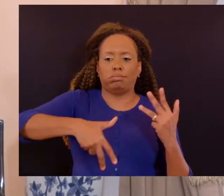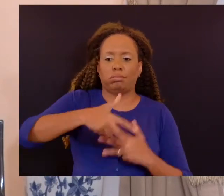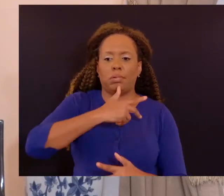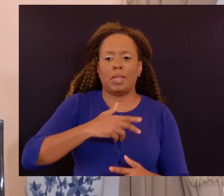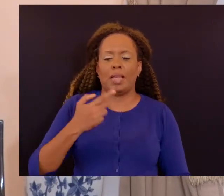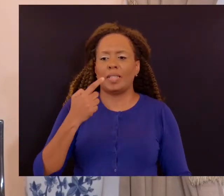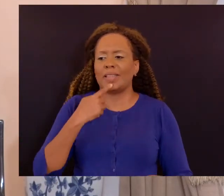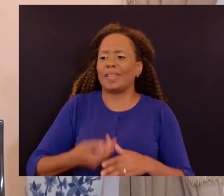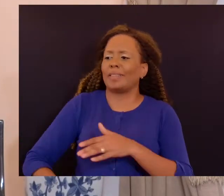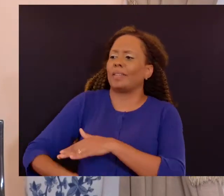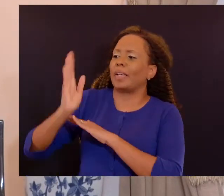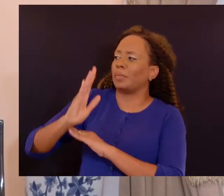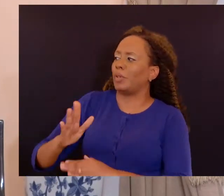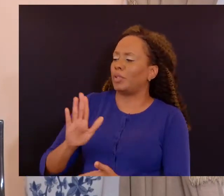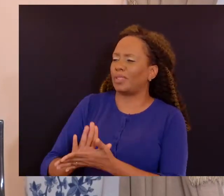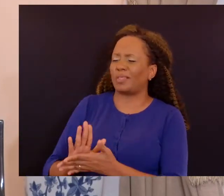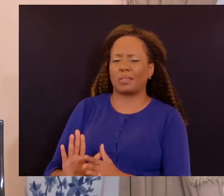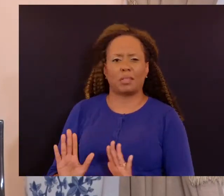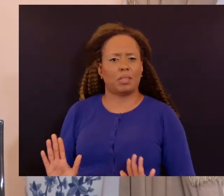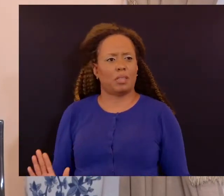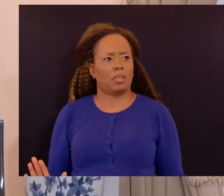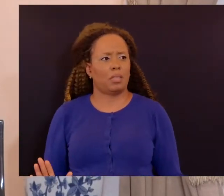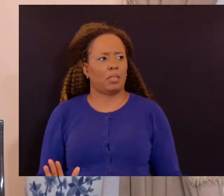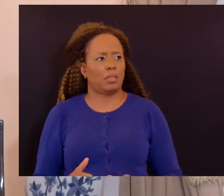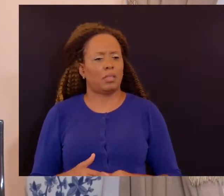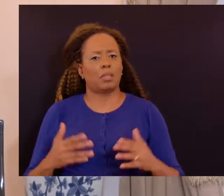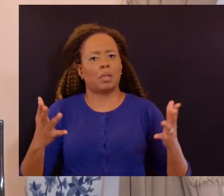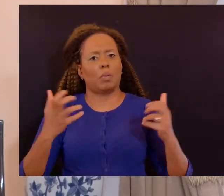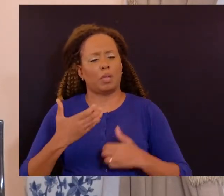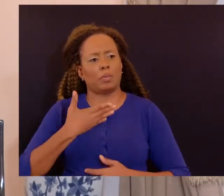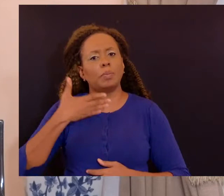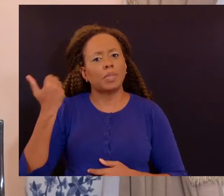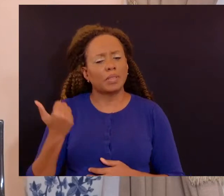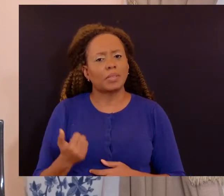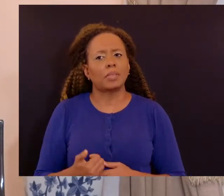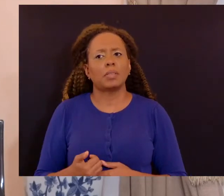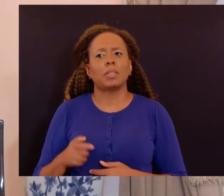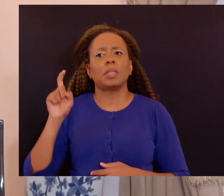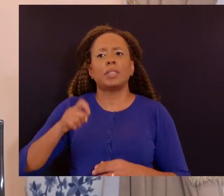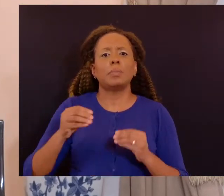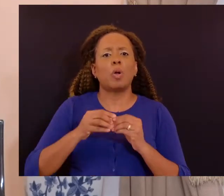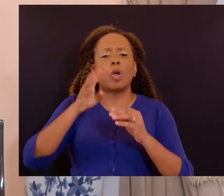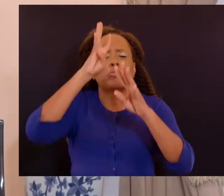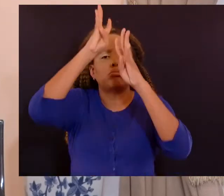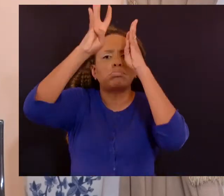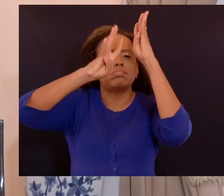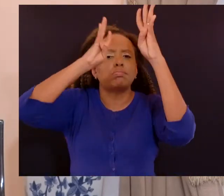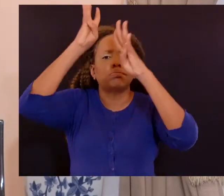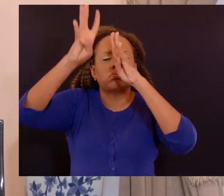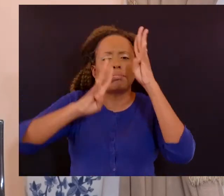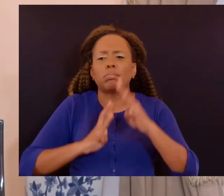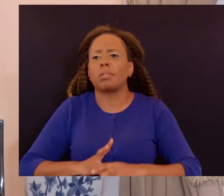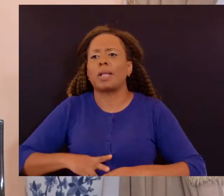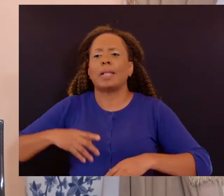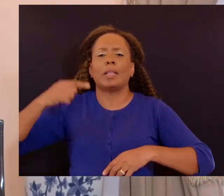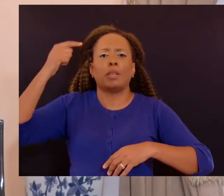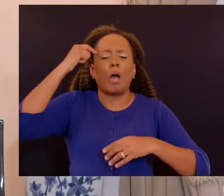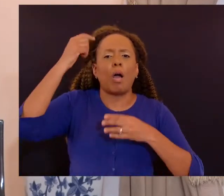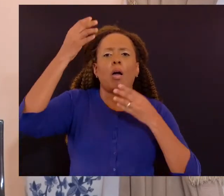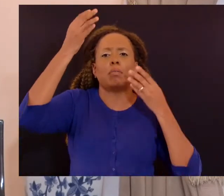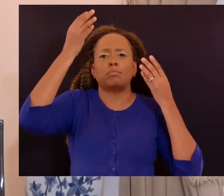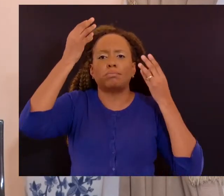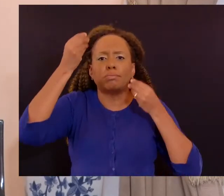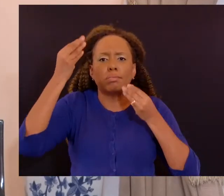Education has to be about bringing the best out of our people. Education has to be about creativity of thought and purpose and giving young